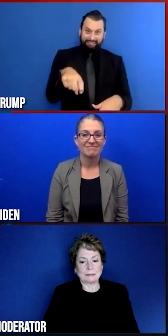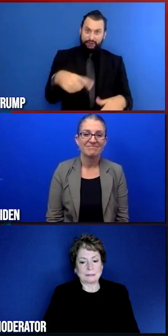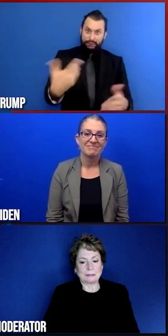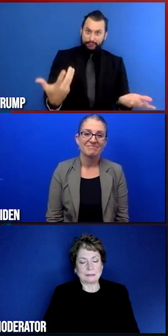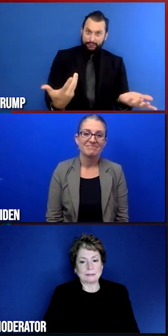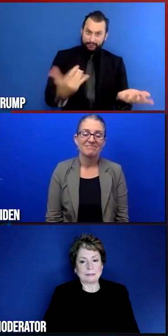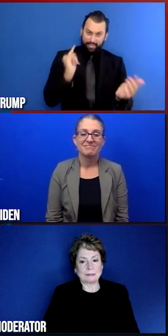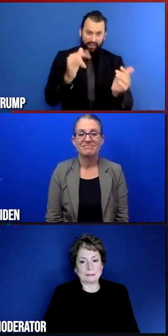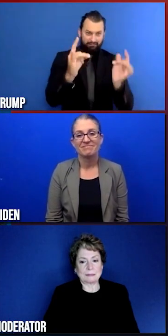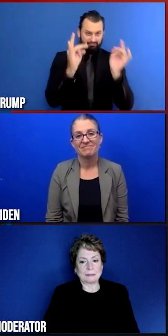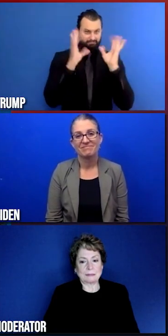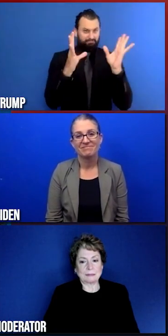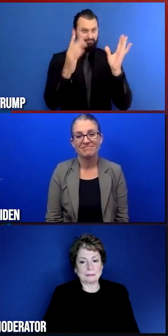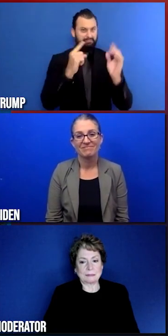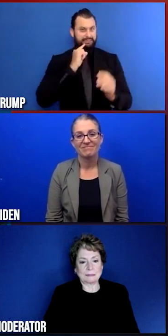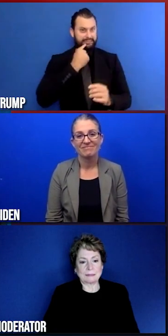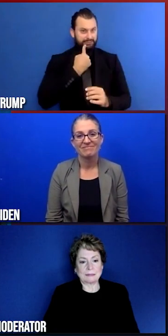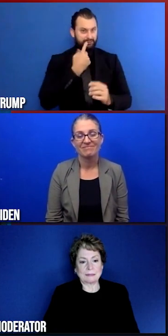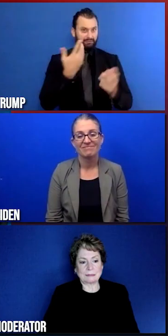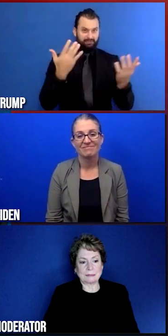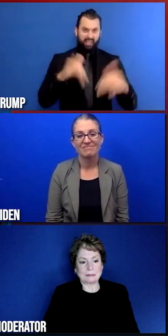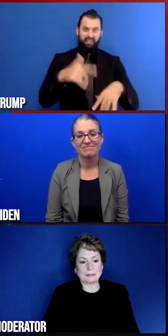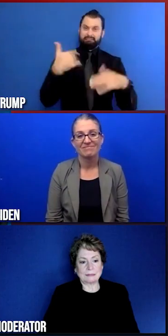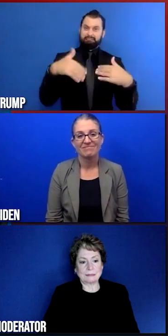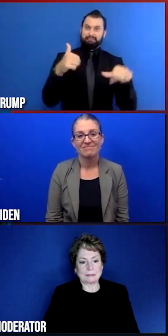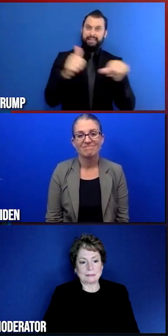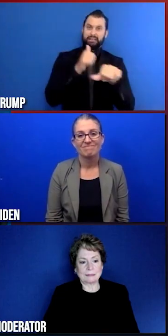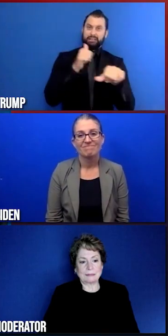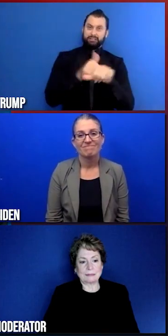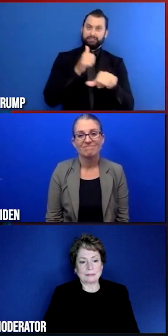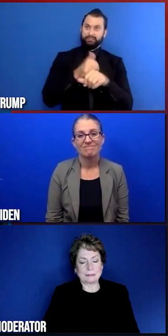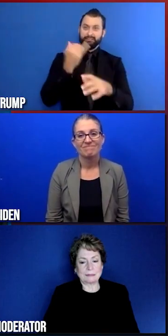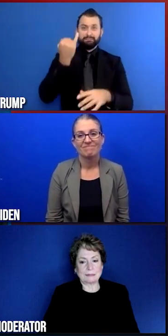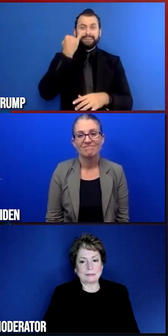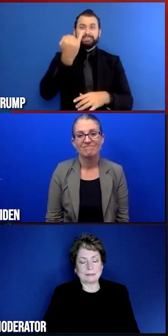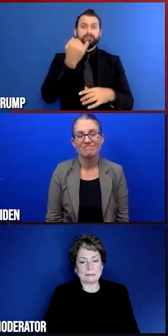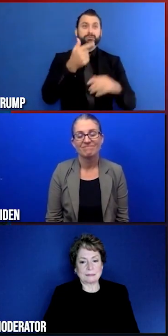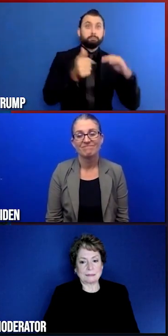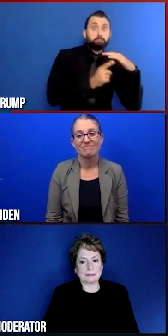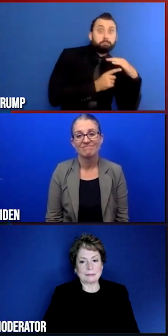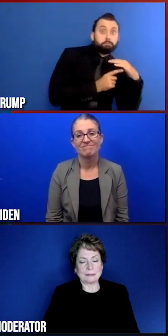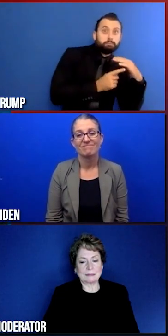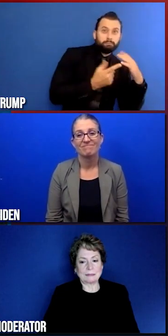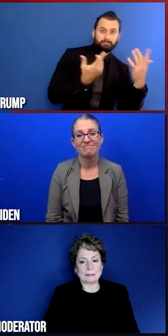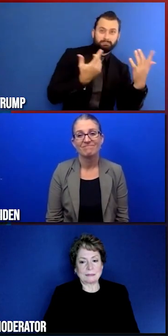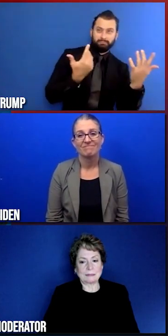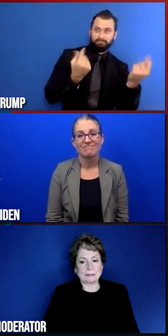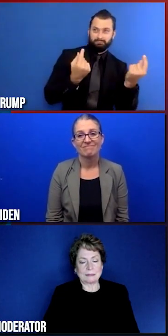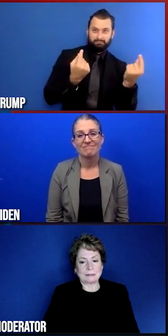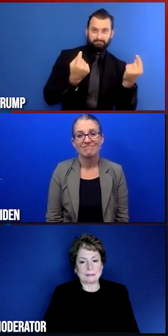lot. Great doctors, great hospitals. And now I recovered.